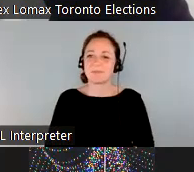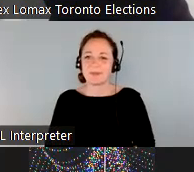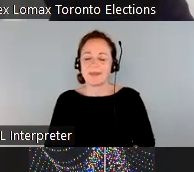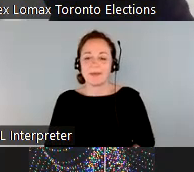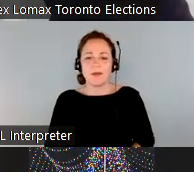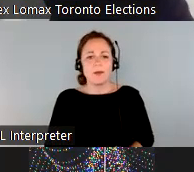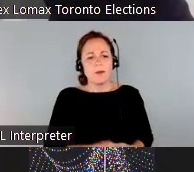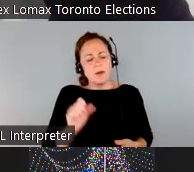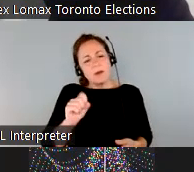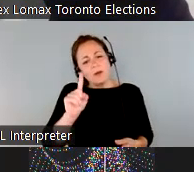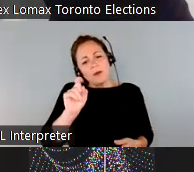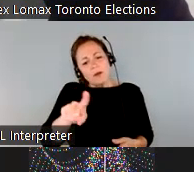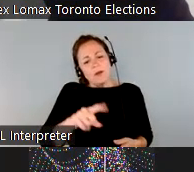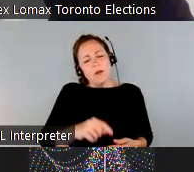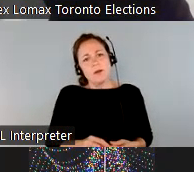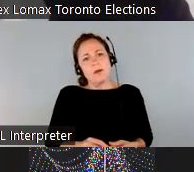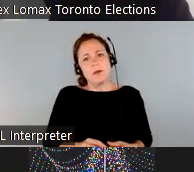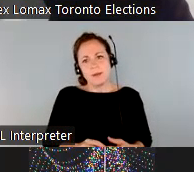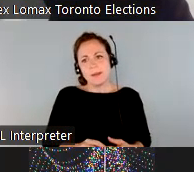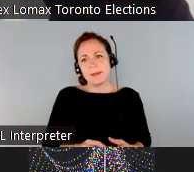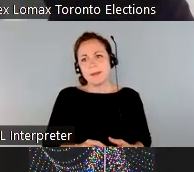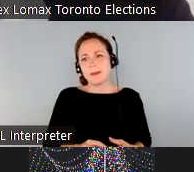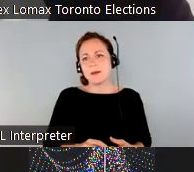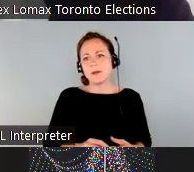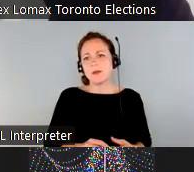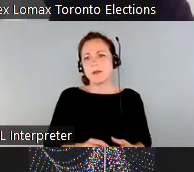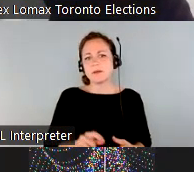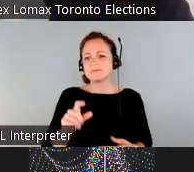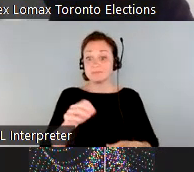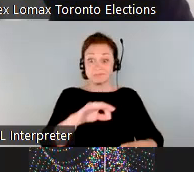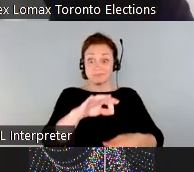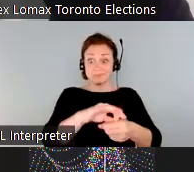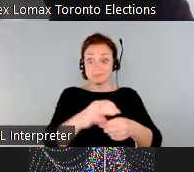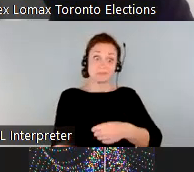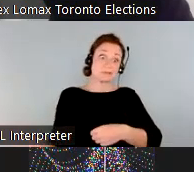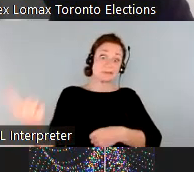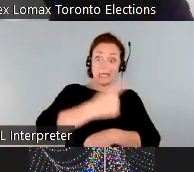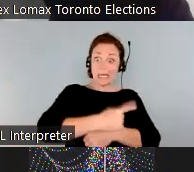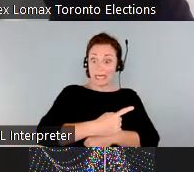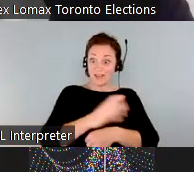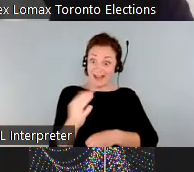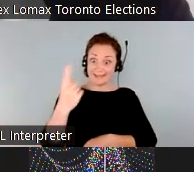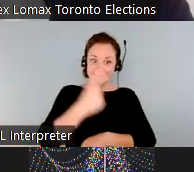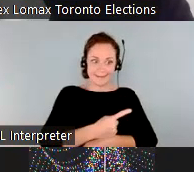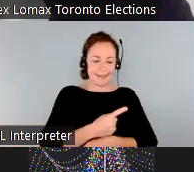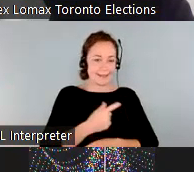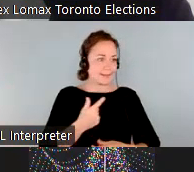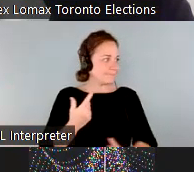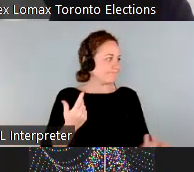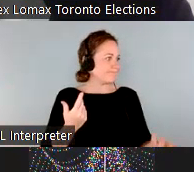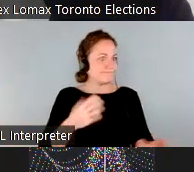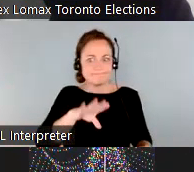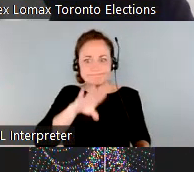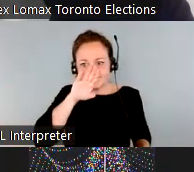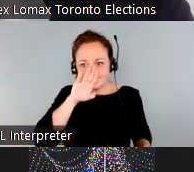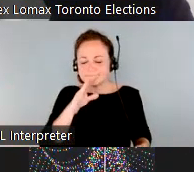Wanted to ask if what happens if you run into any problems on election day and can't, whether it be